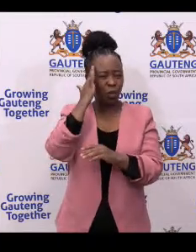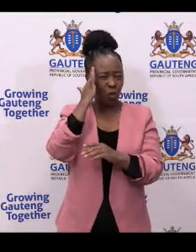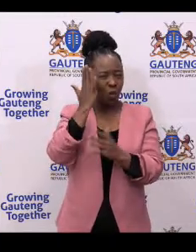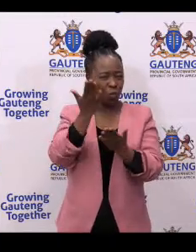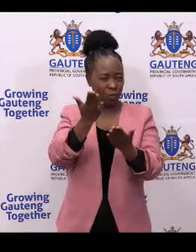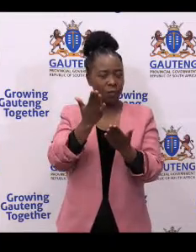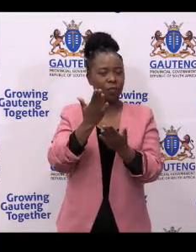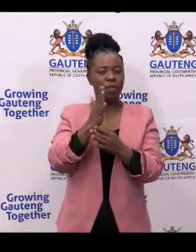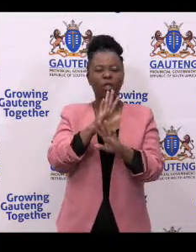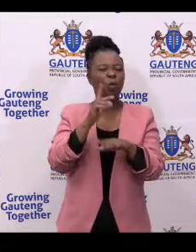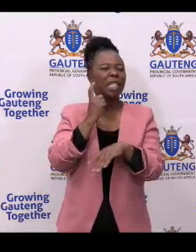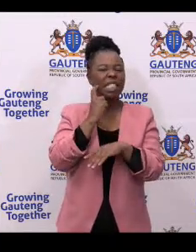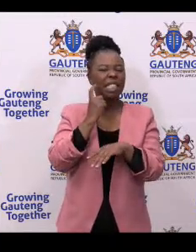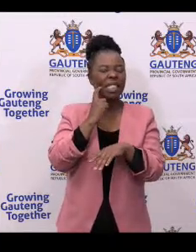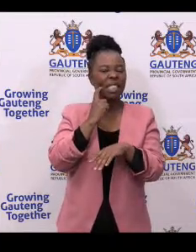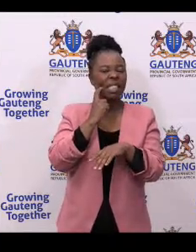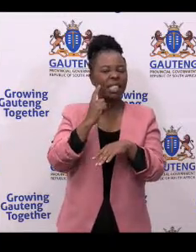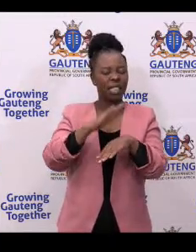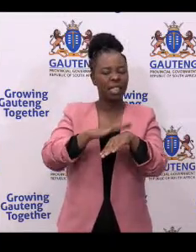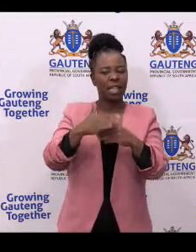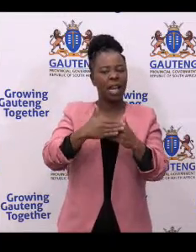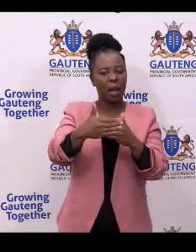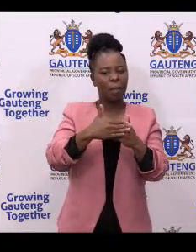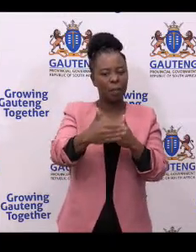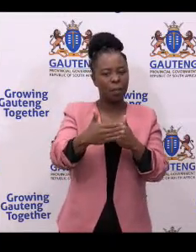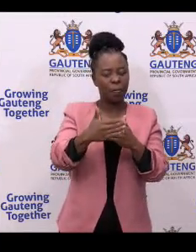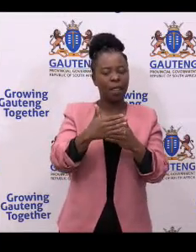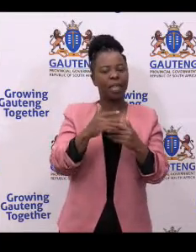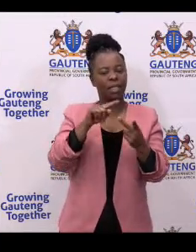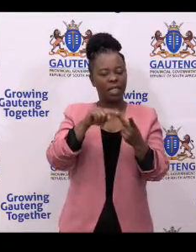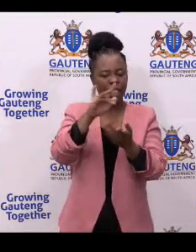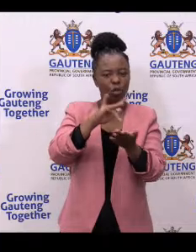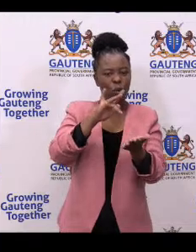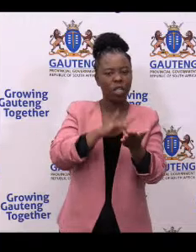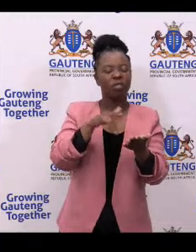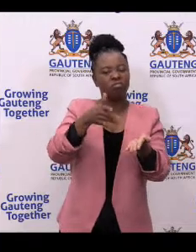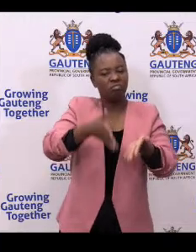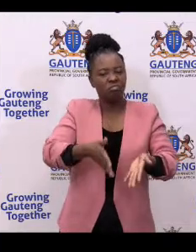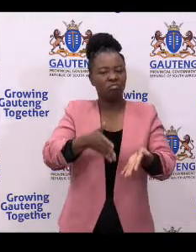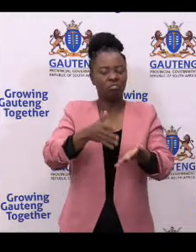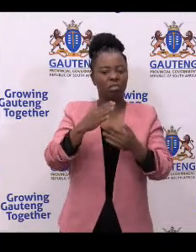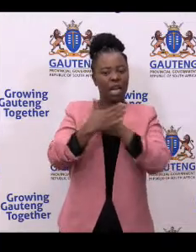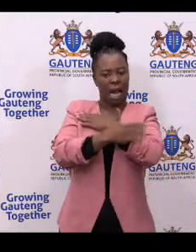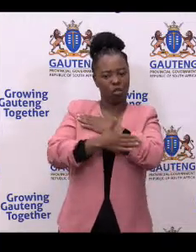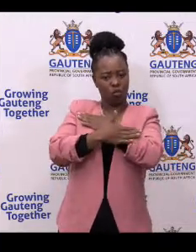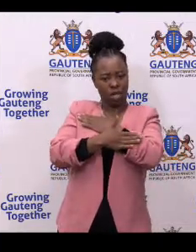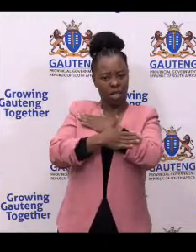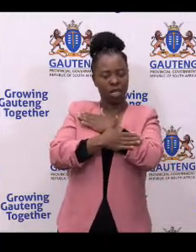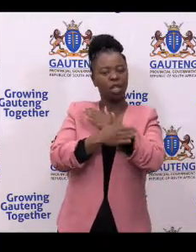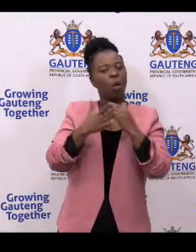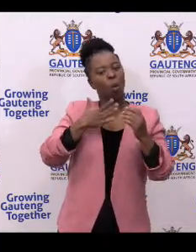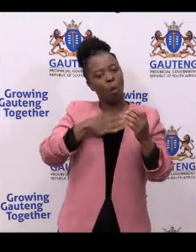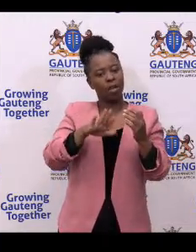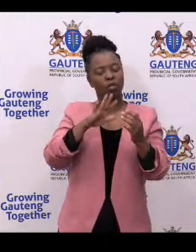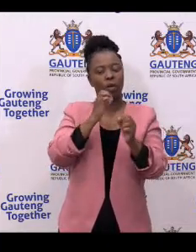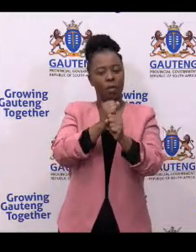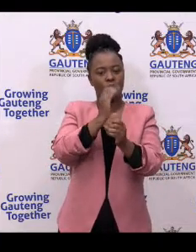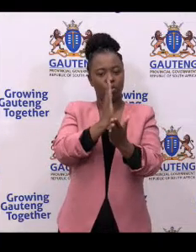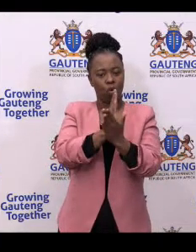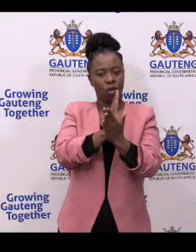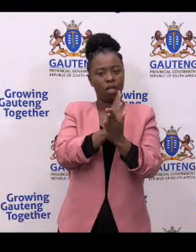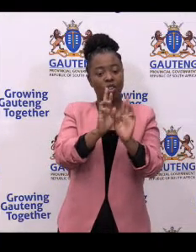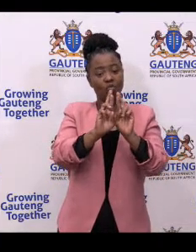the pandemic evolves and as situation evolves in the country. We had to also make sure that the response remains